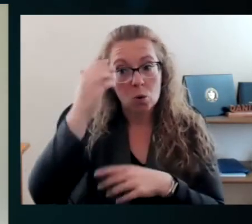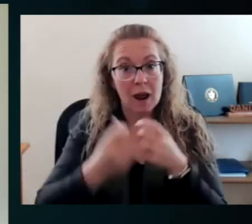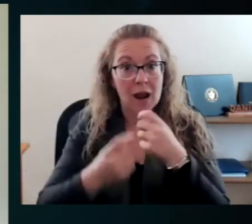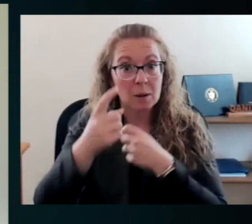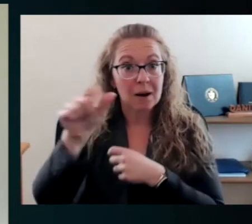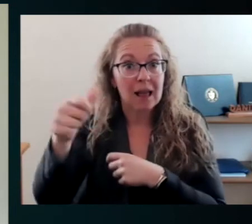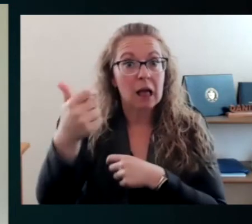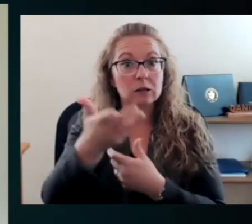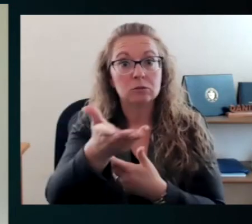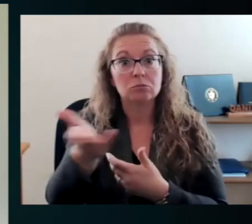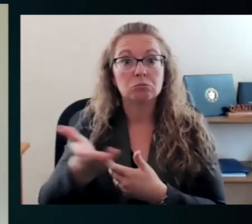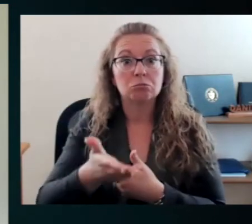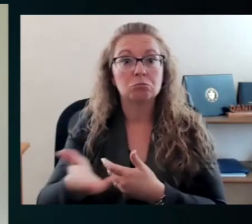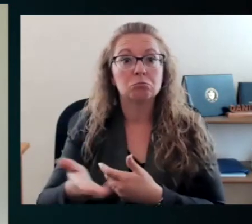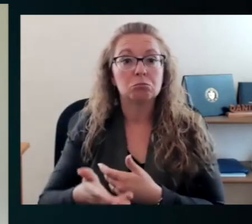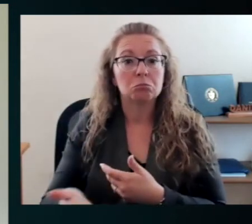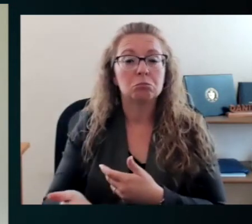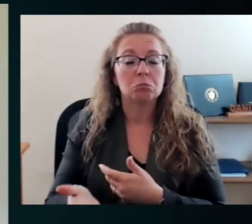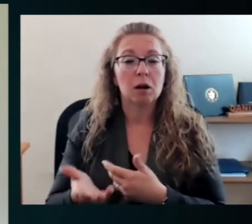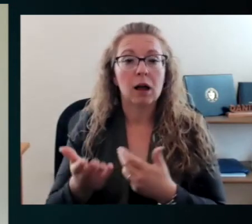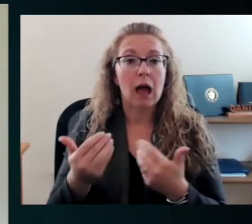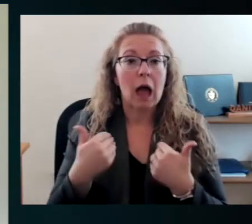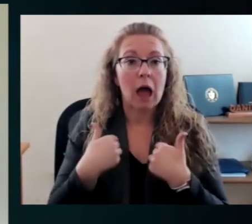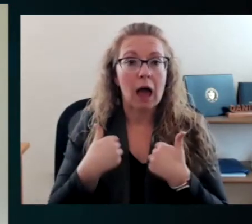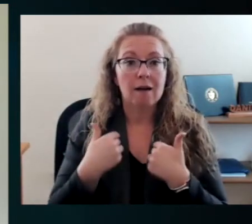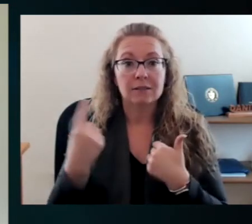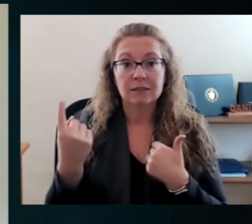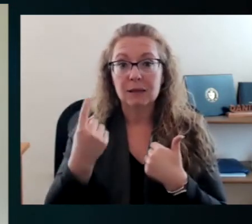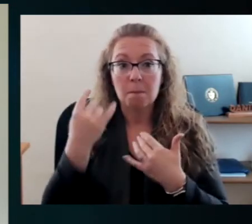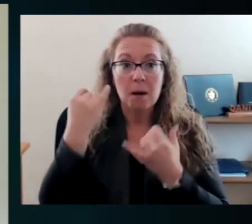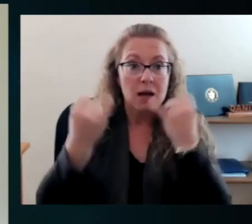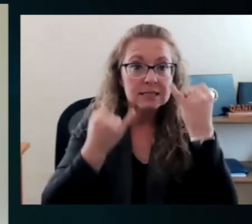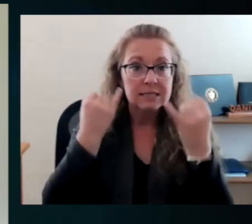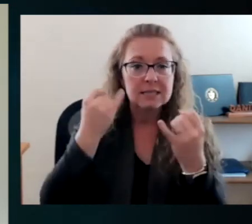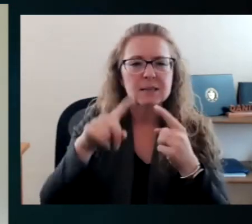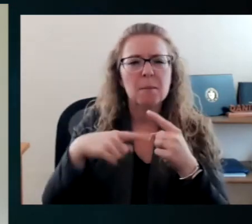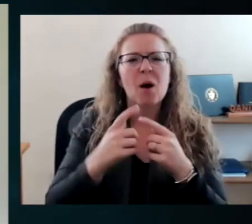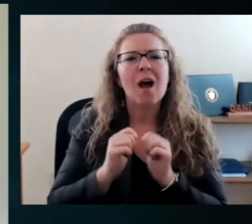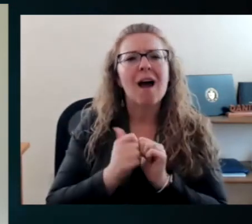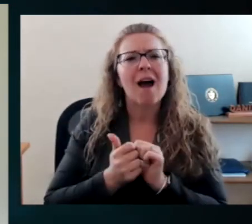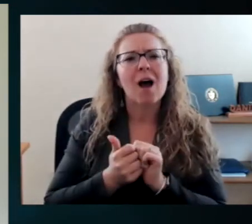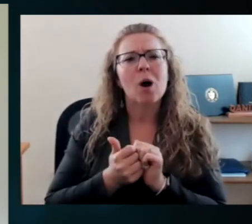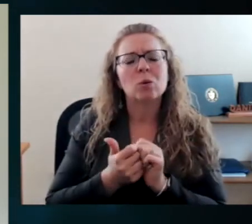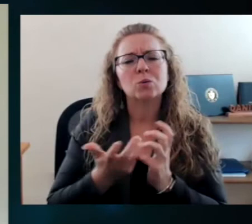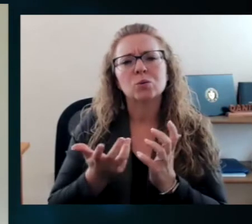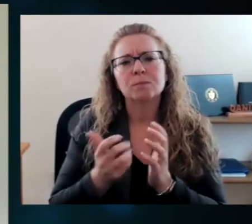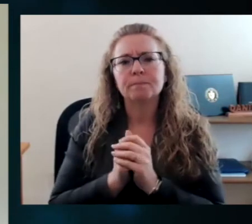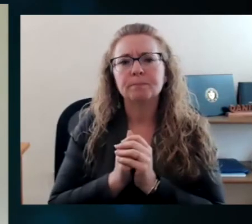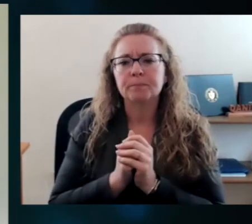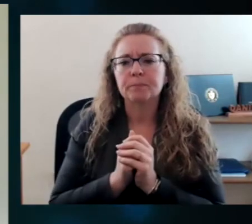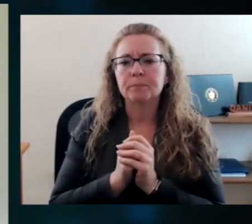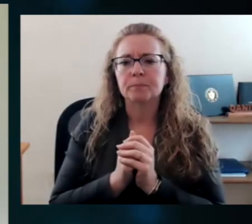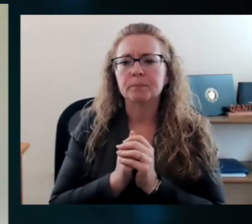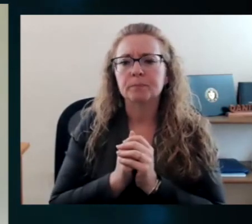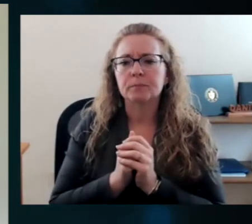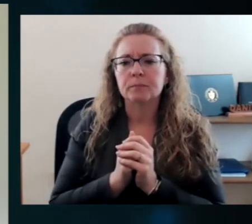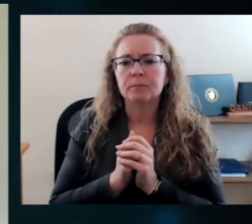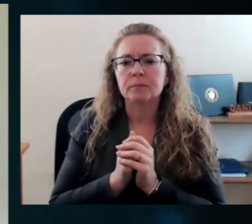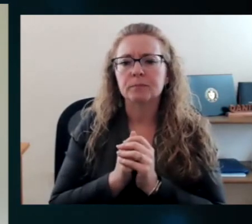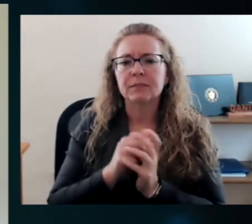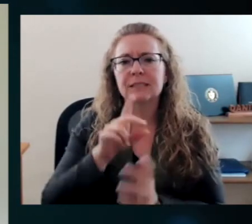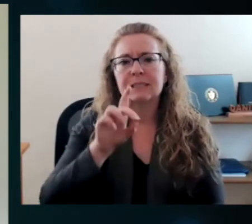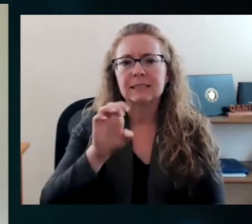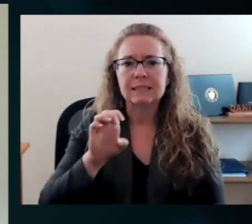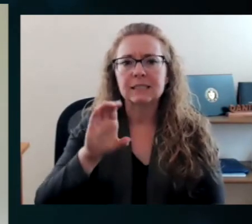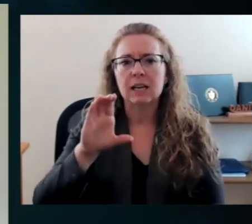fellow panelists might have some ideas of how to kind of decolonialize the